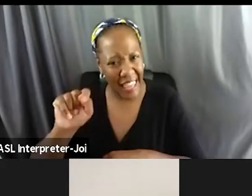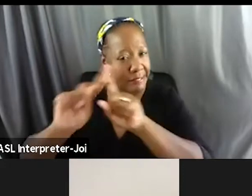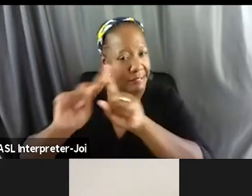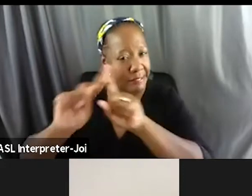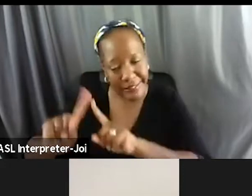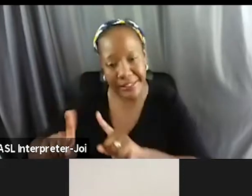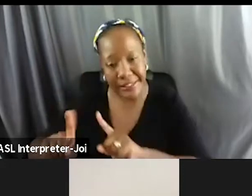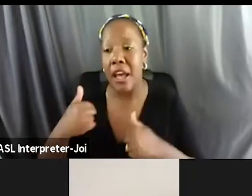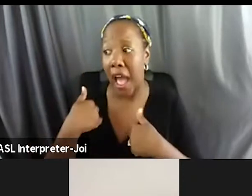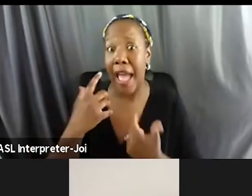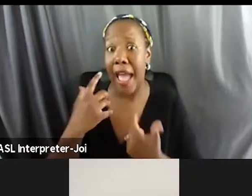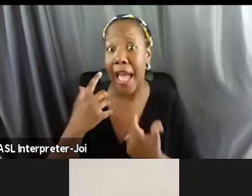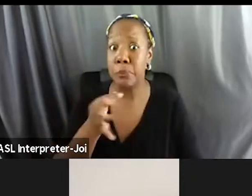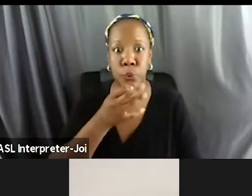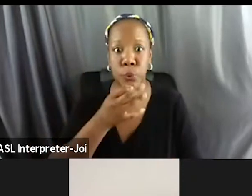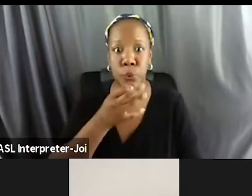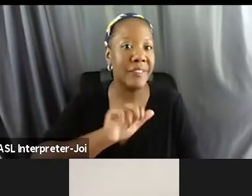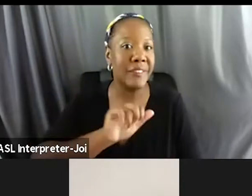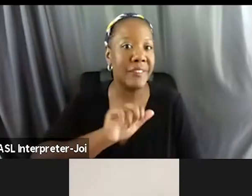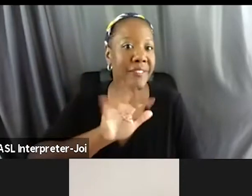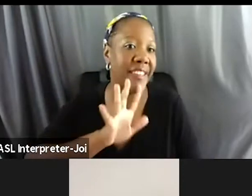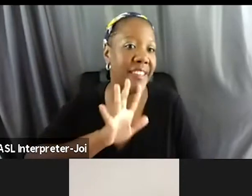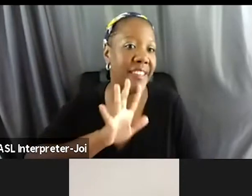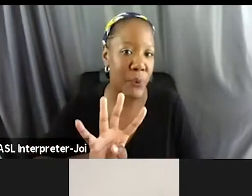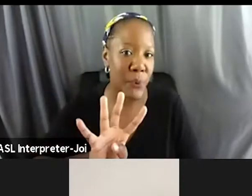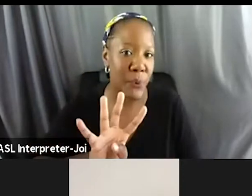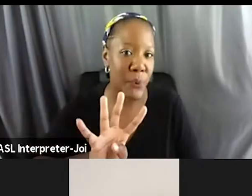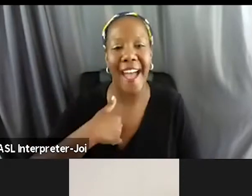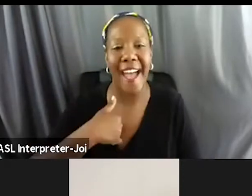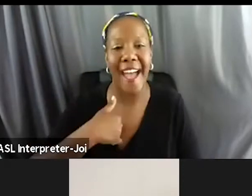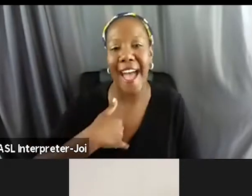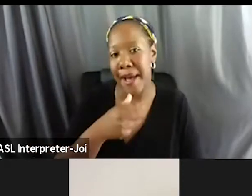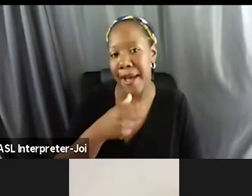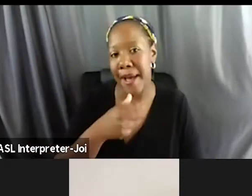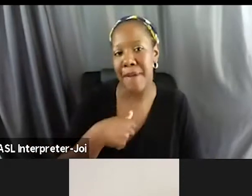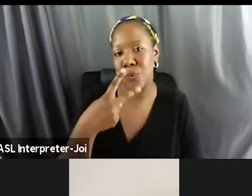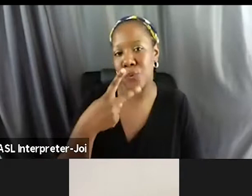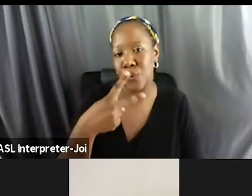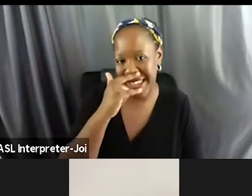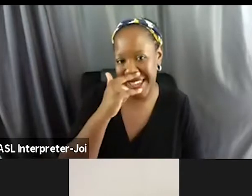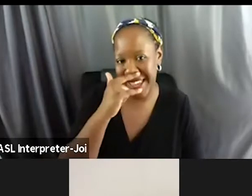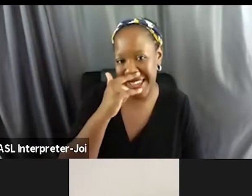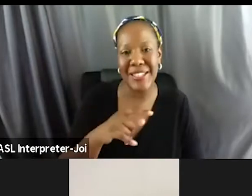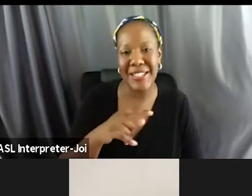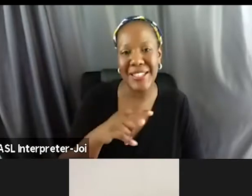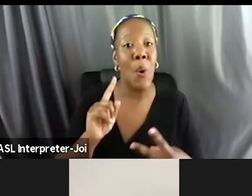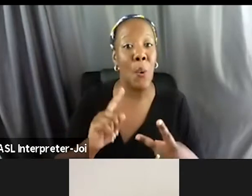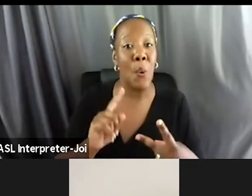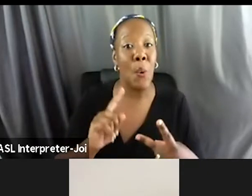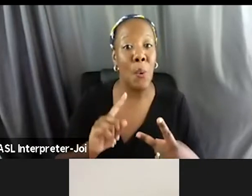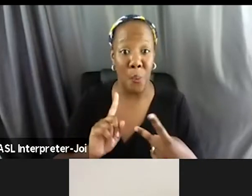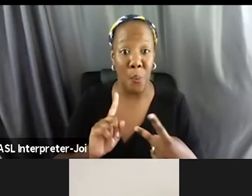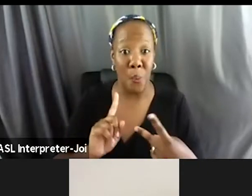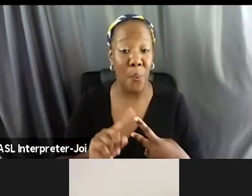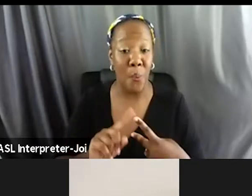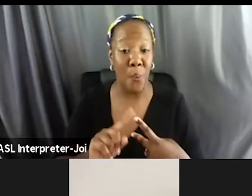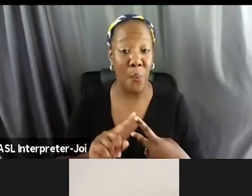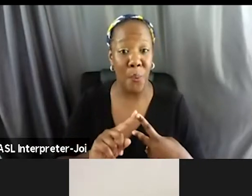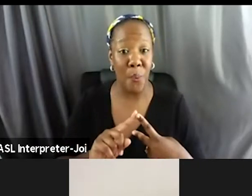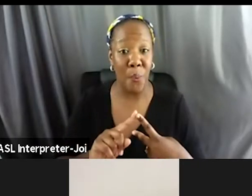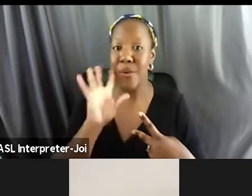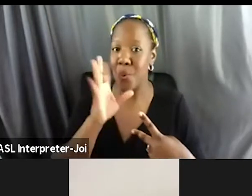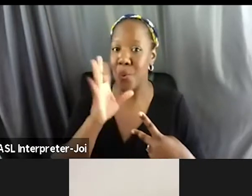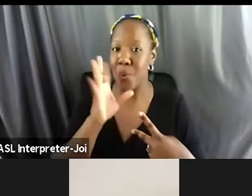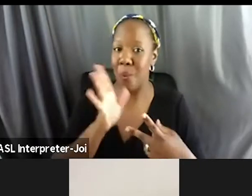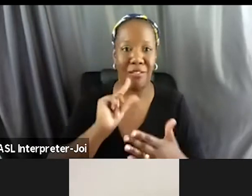almost 54. I'm a mom with 2 kids, one graduating college in less than 2 weeks, and the other one finishing his freshman